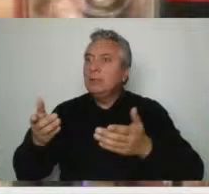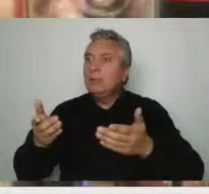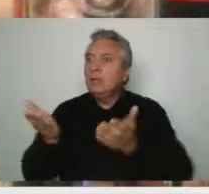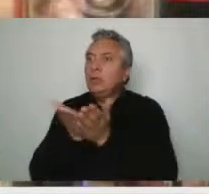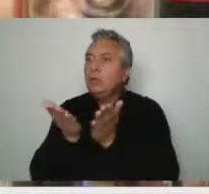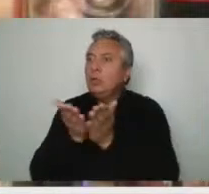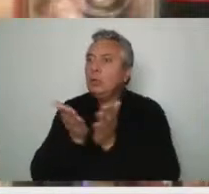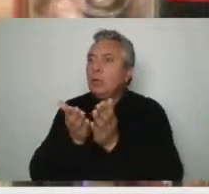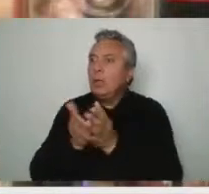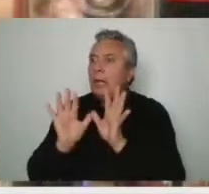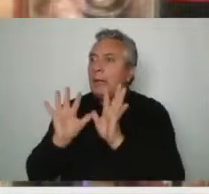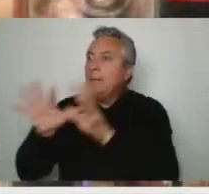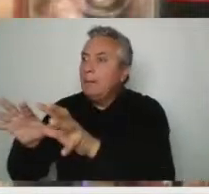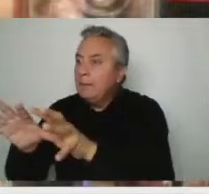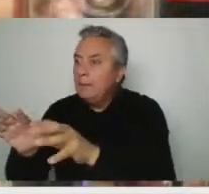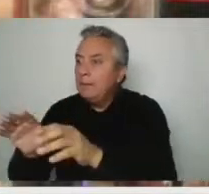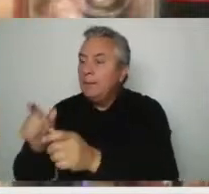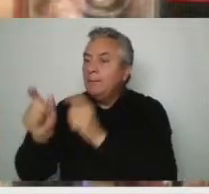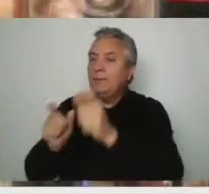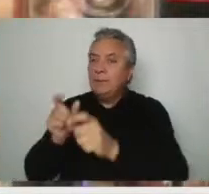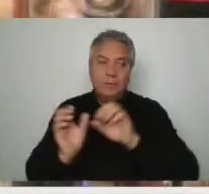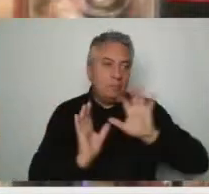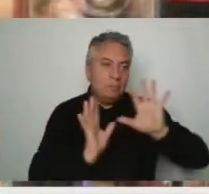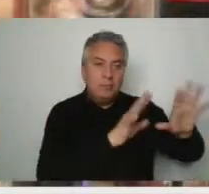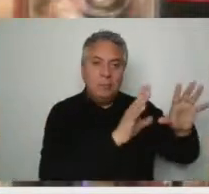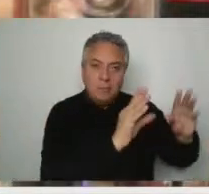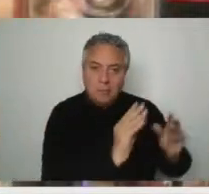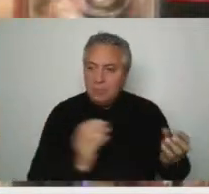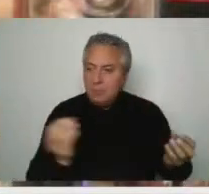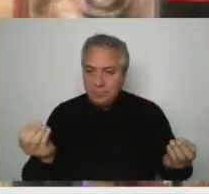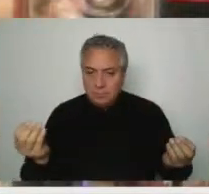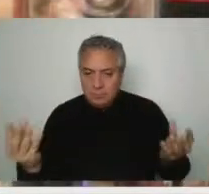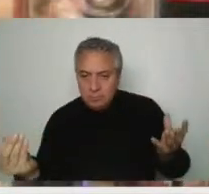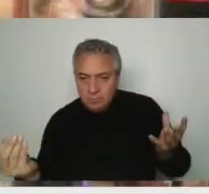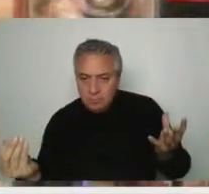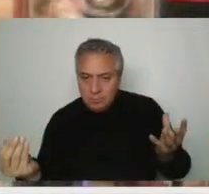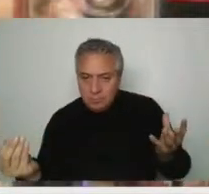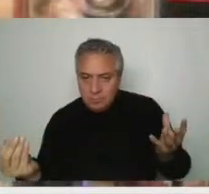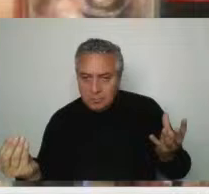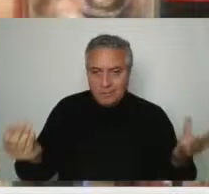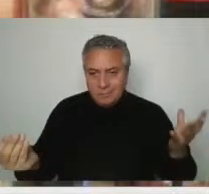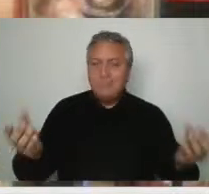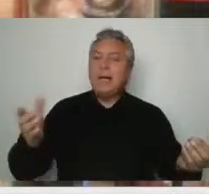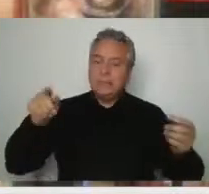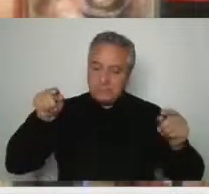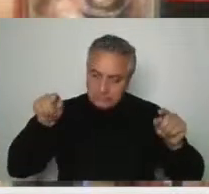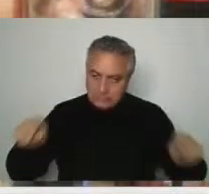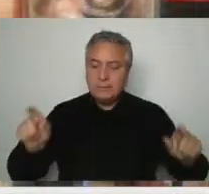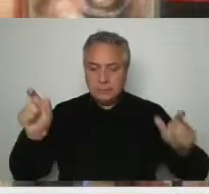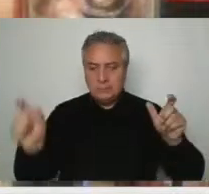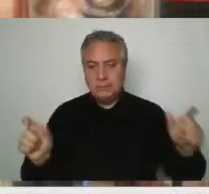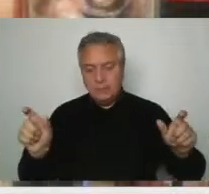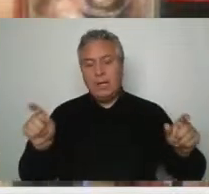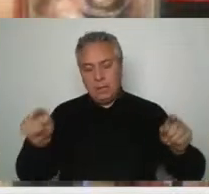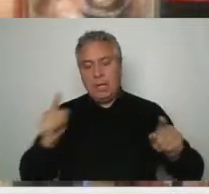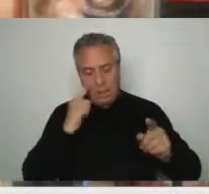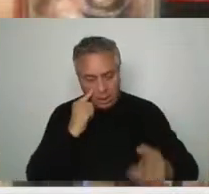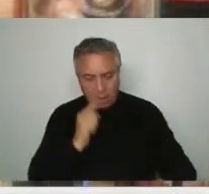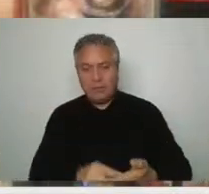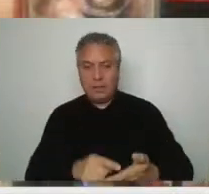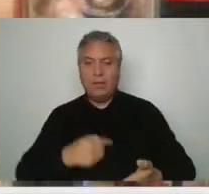data relative to inequality would be ideal. Also addressing the material